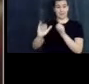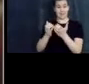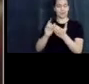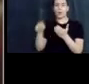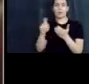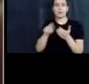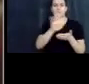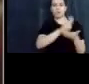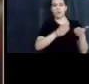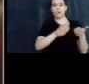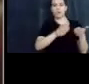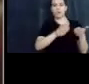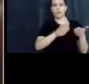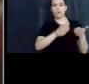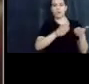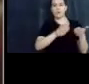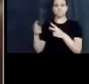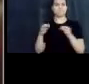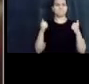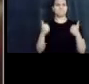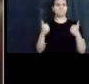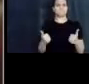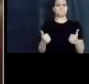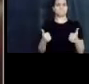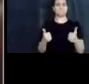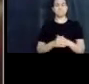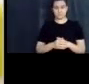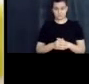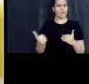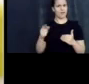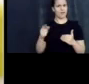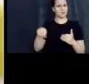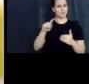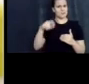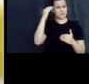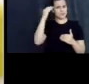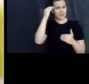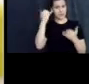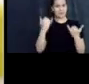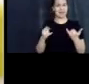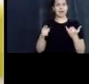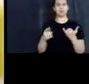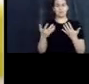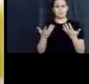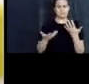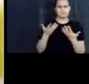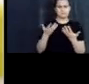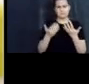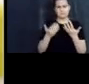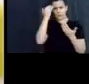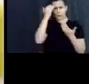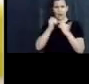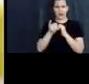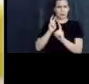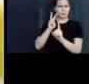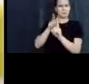for those. So what else do you need to know? Now that you've kind of figured out the applying process and what you need